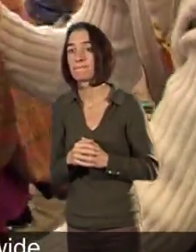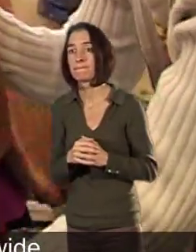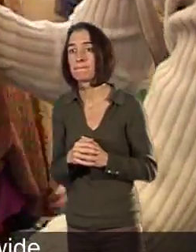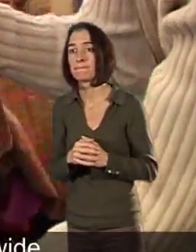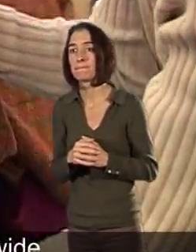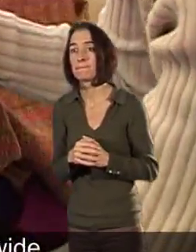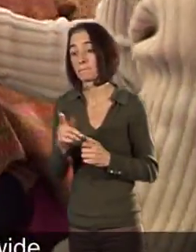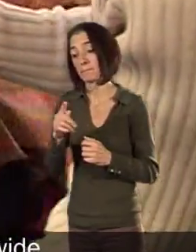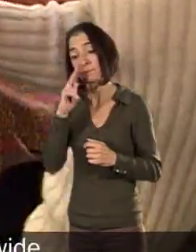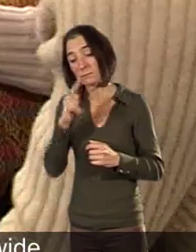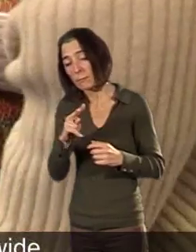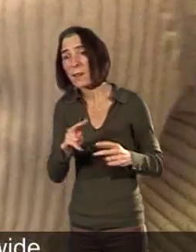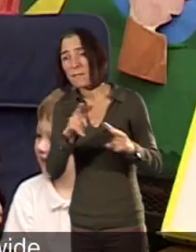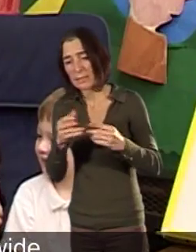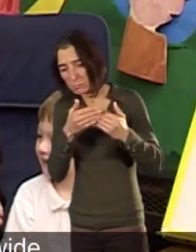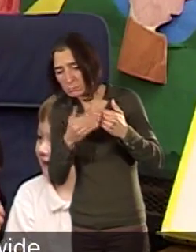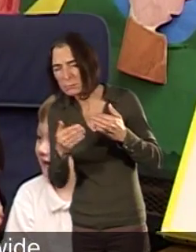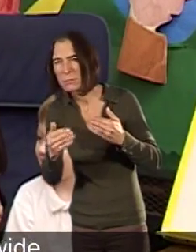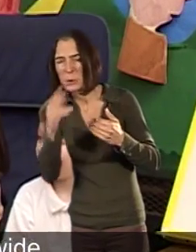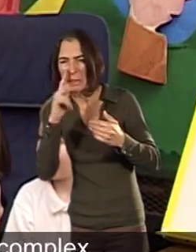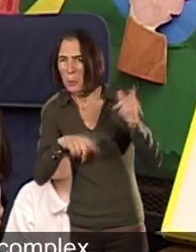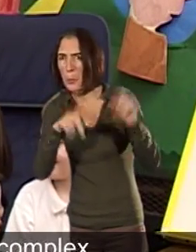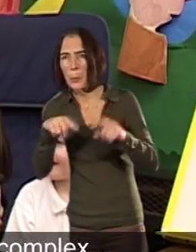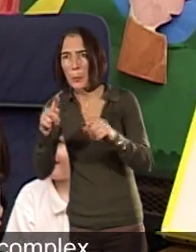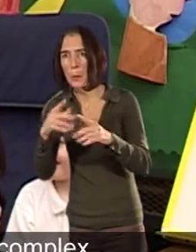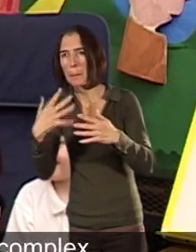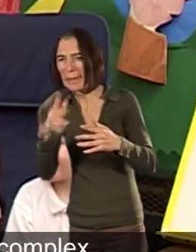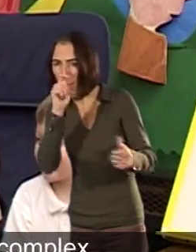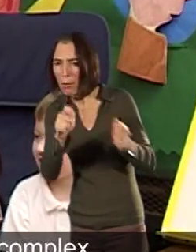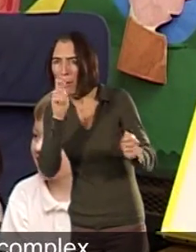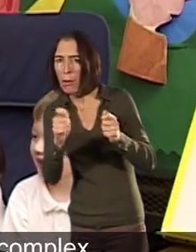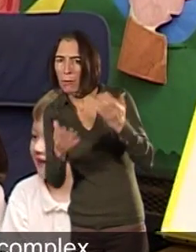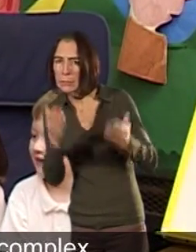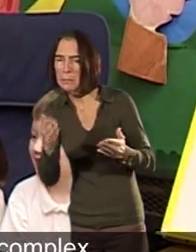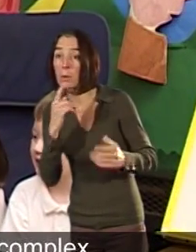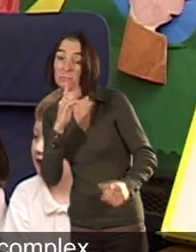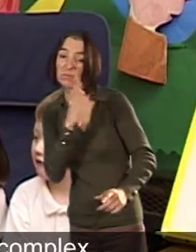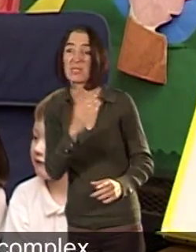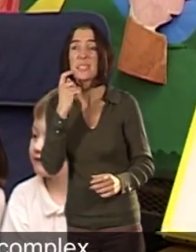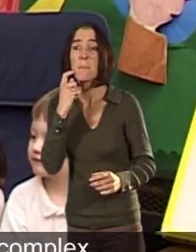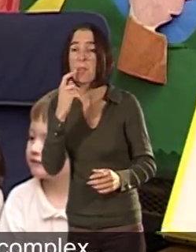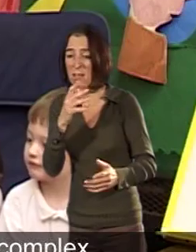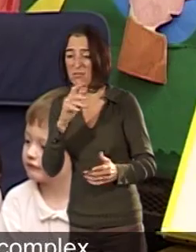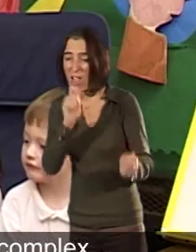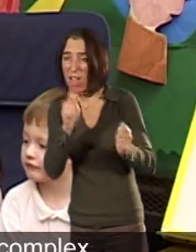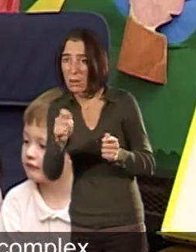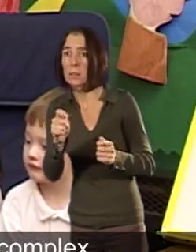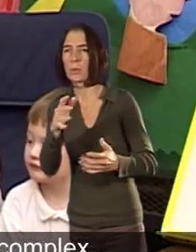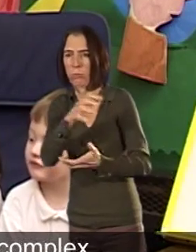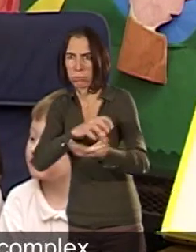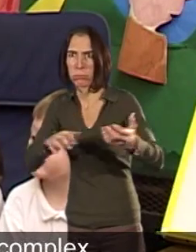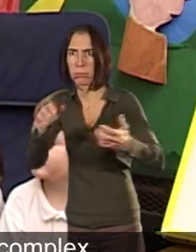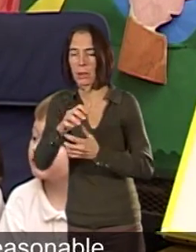The following film clips illustrate a wide diversity of reasonable adjustments made from very straightforward things to complex adjustments at